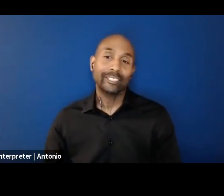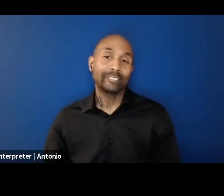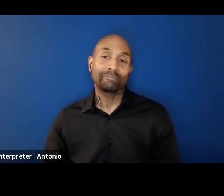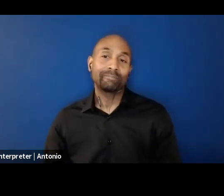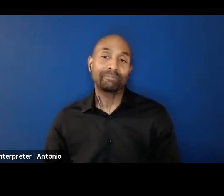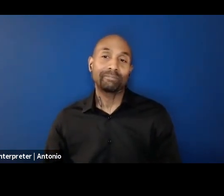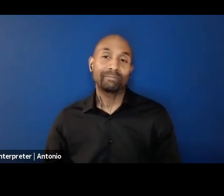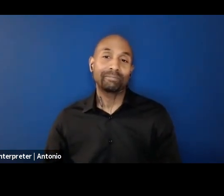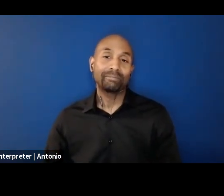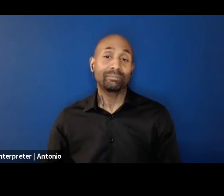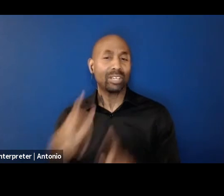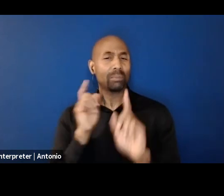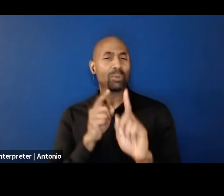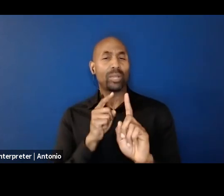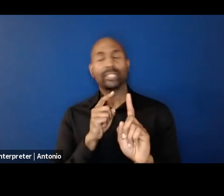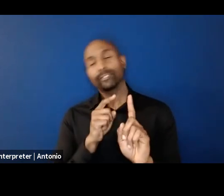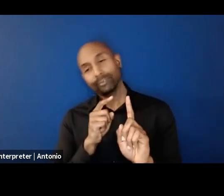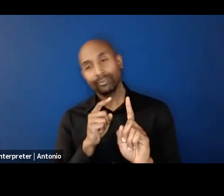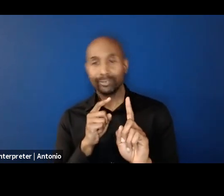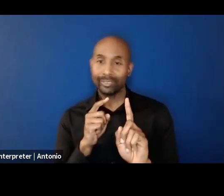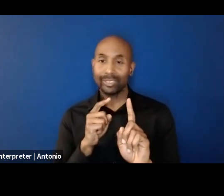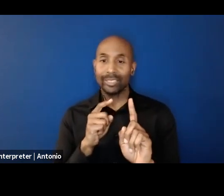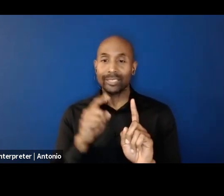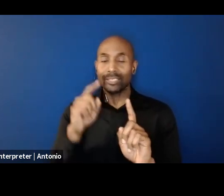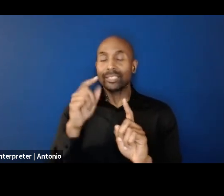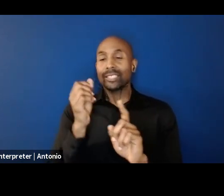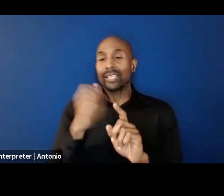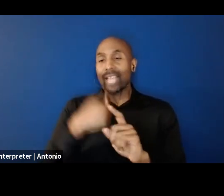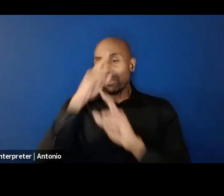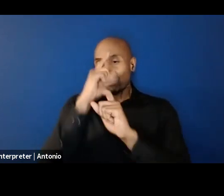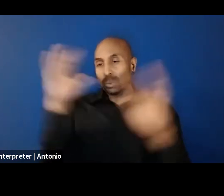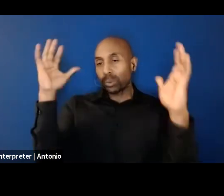history. Weight boomeranging yet again, as